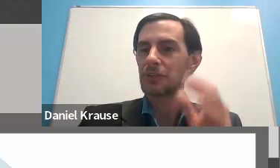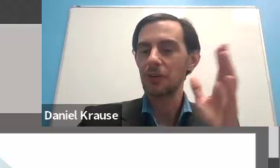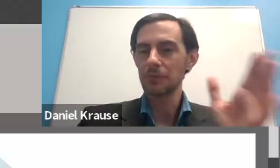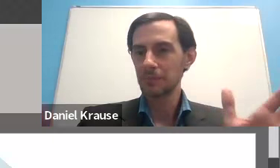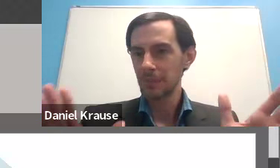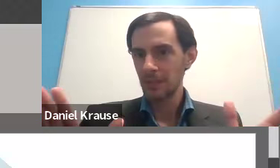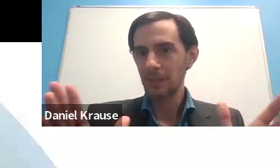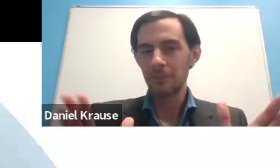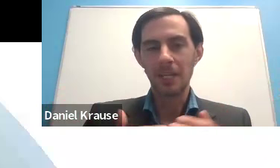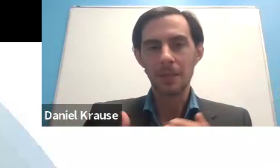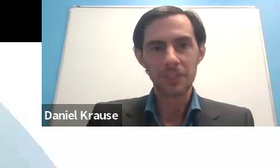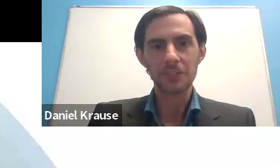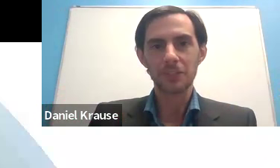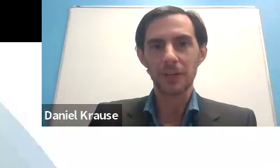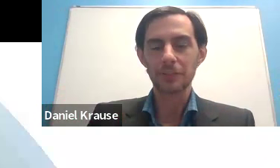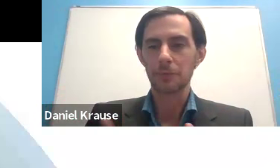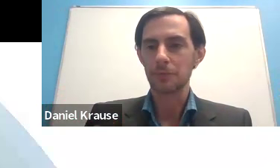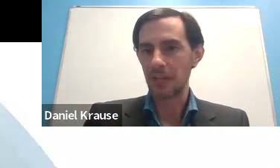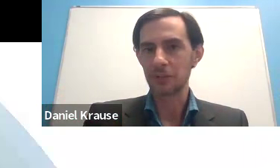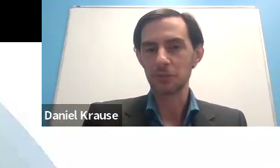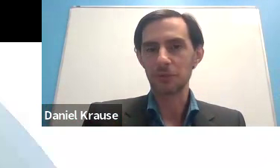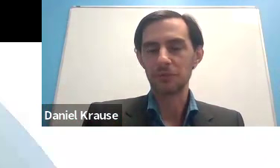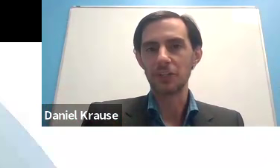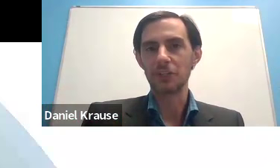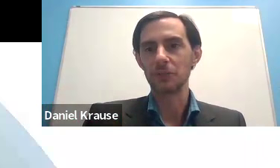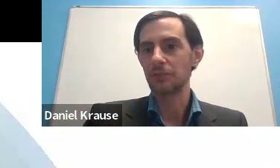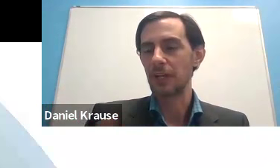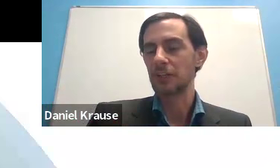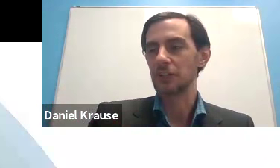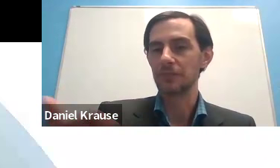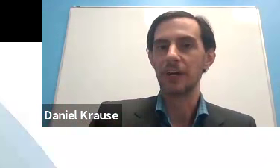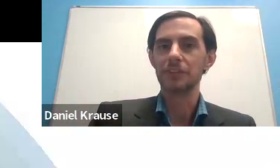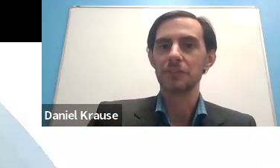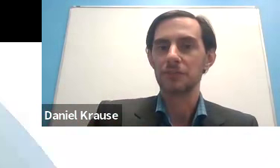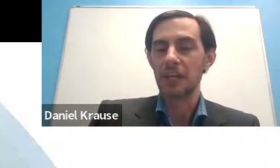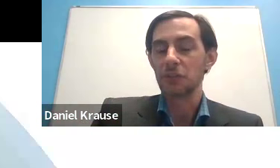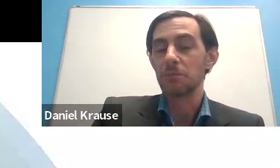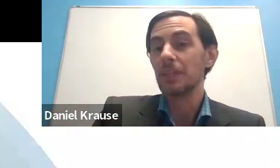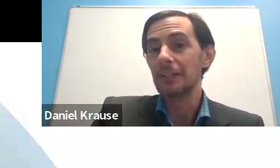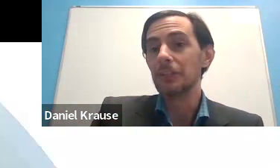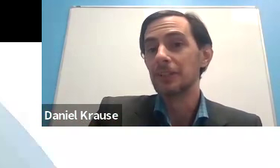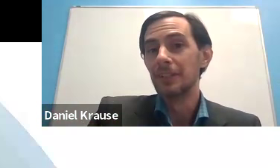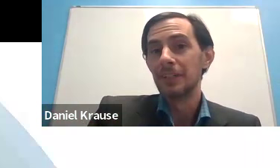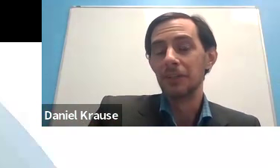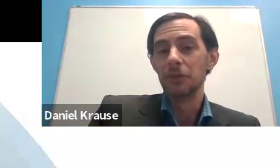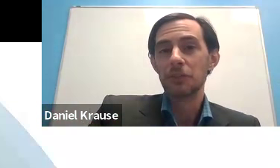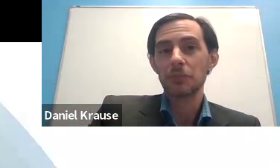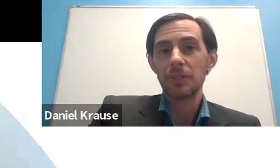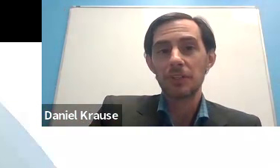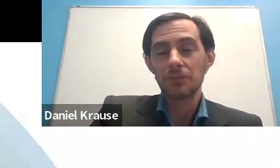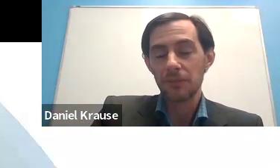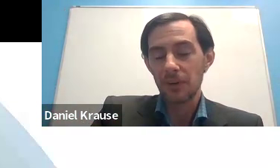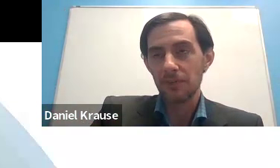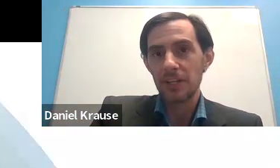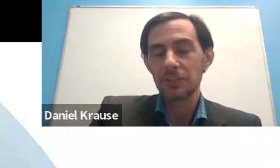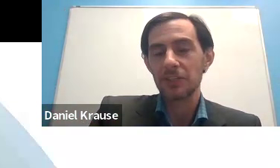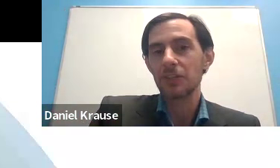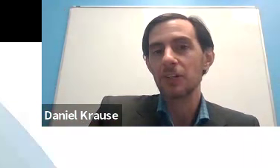There we go. So my name is Daniel Krause, a financial professional, financial advisor, and financial planner. And those